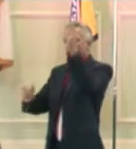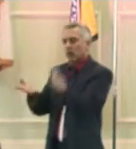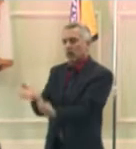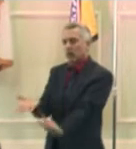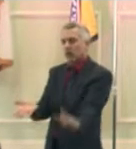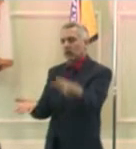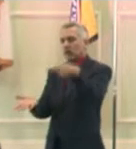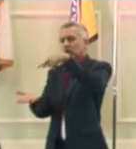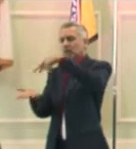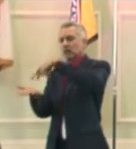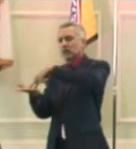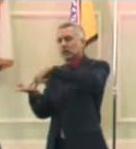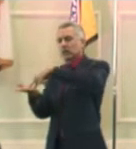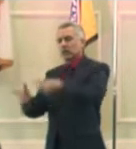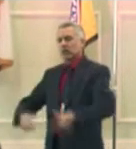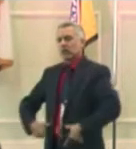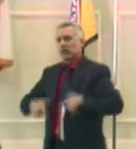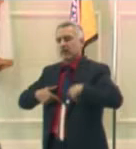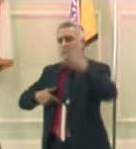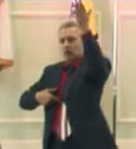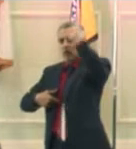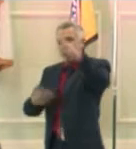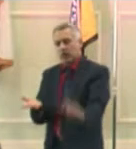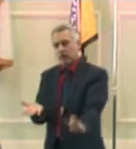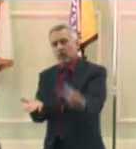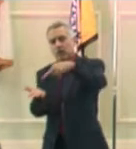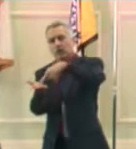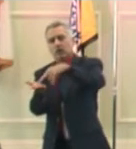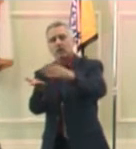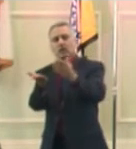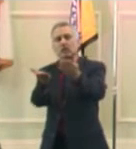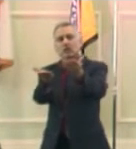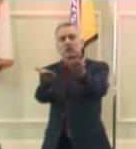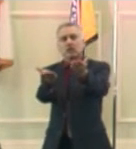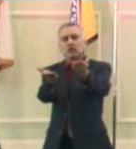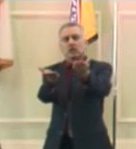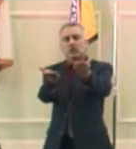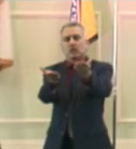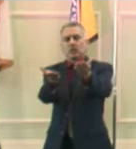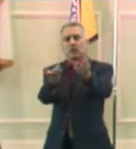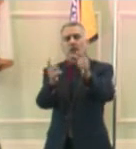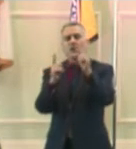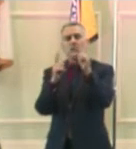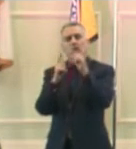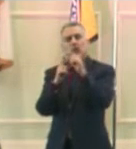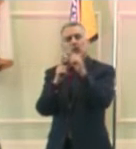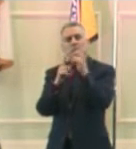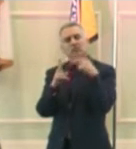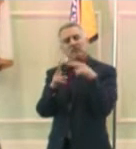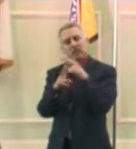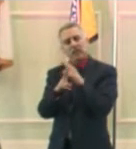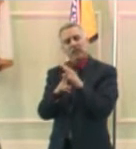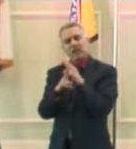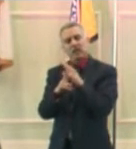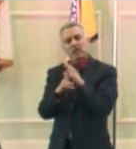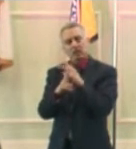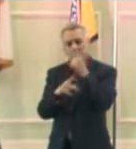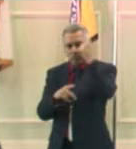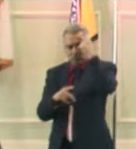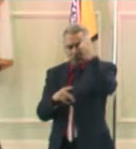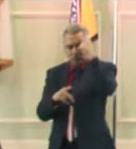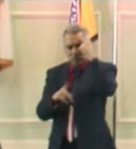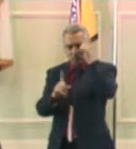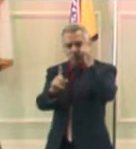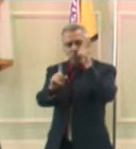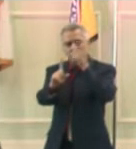God. Father, may our lives preach a sermon. May our words be careful and consistent and thoughtful